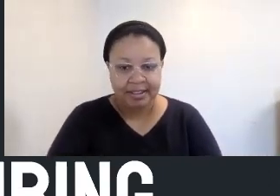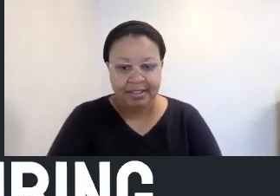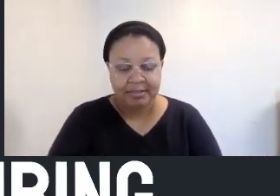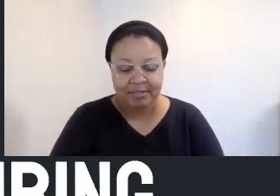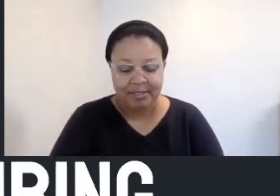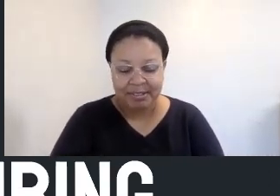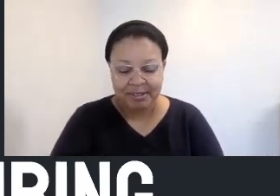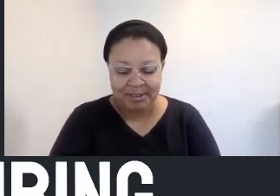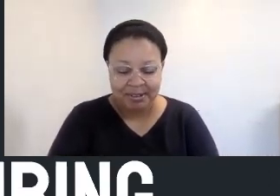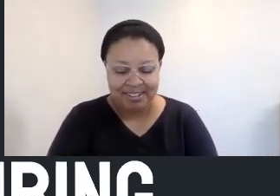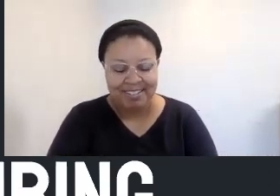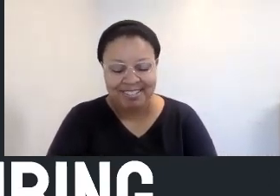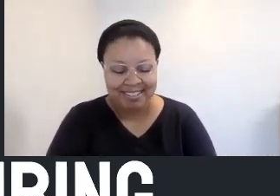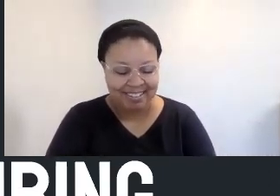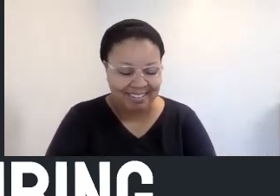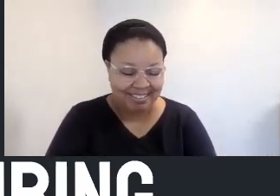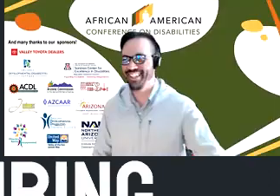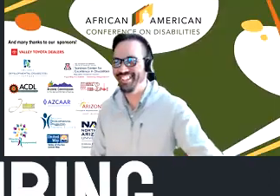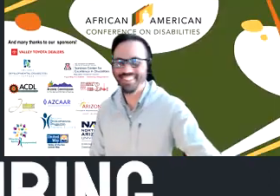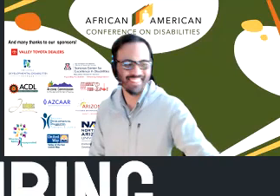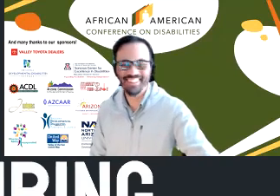We have enough stuff to do.